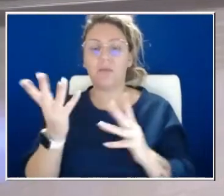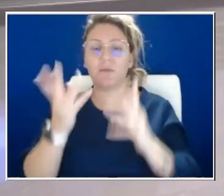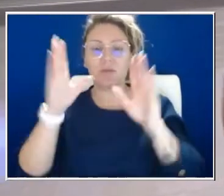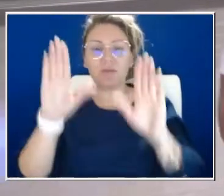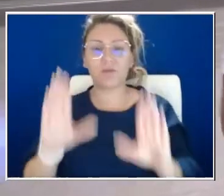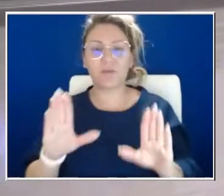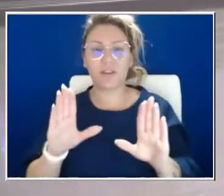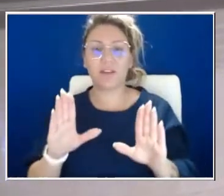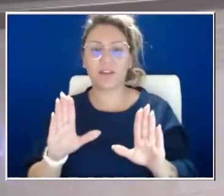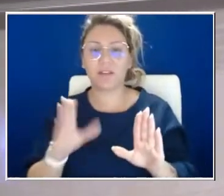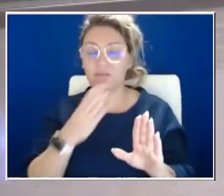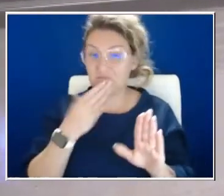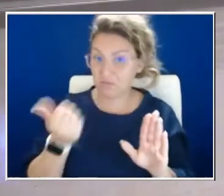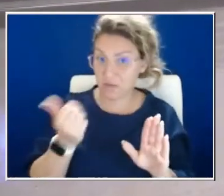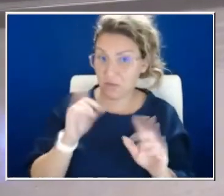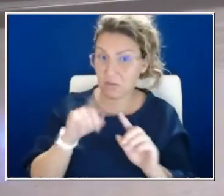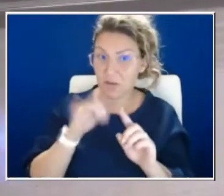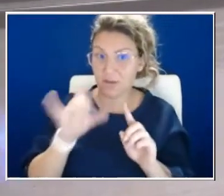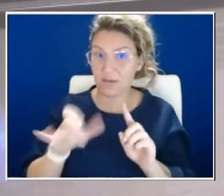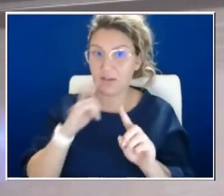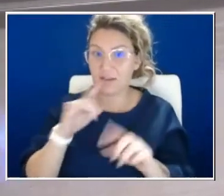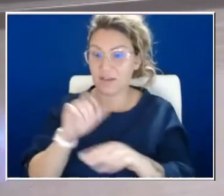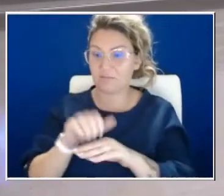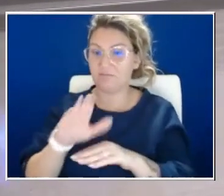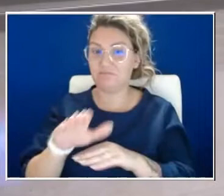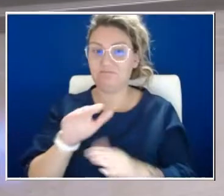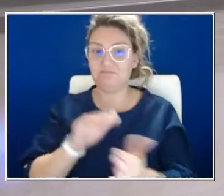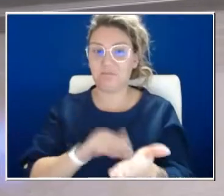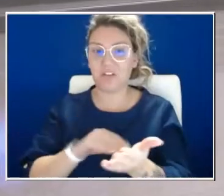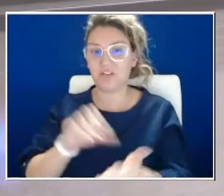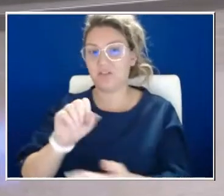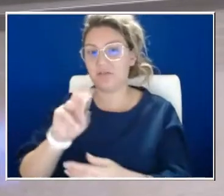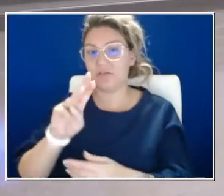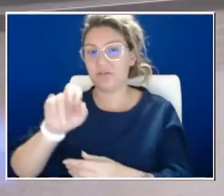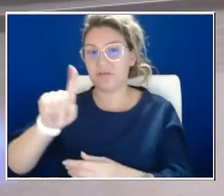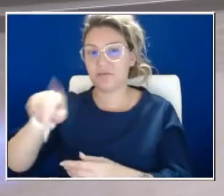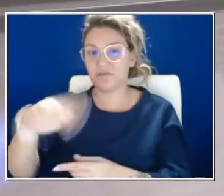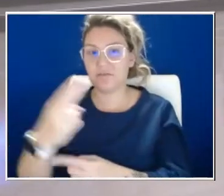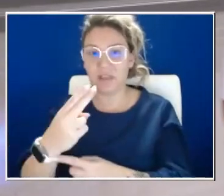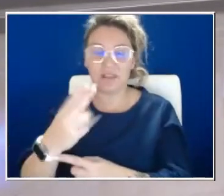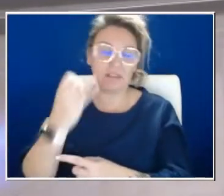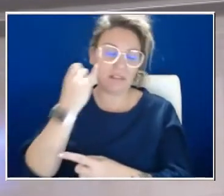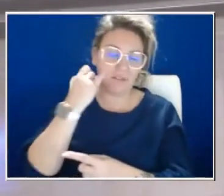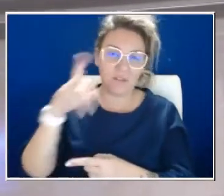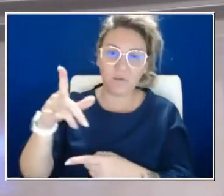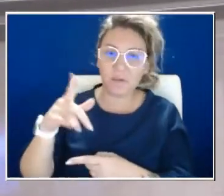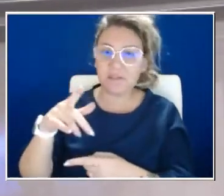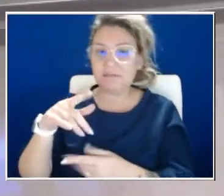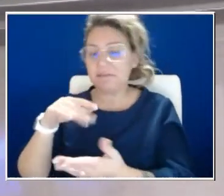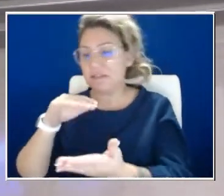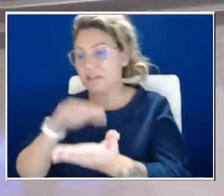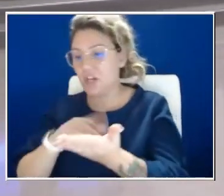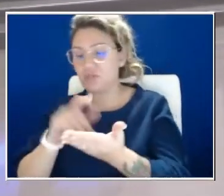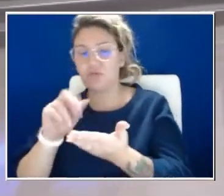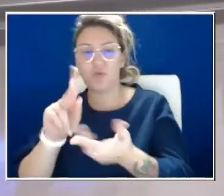about this is I can shoot Dr. Smith a text if he was my sideline physician or if he's the supervising physician and say, hey, do you mind taking a